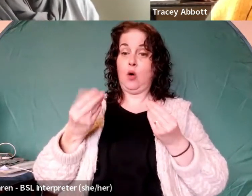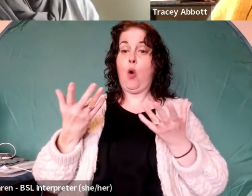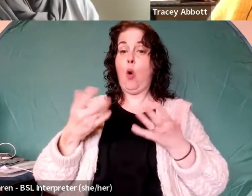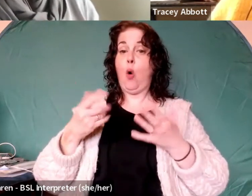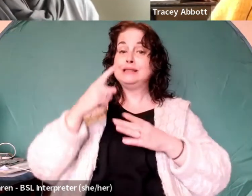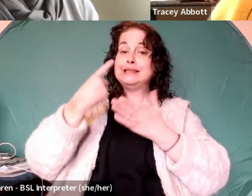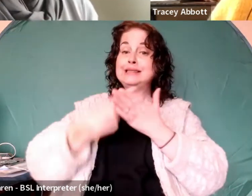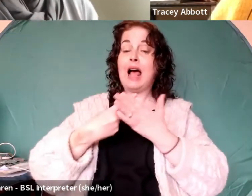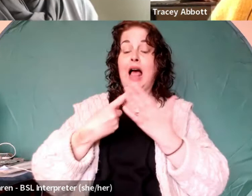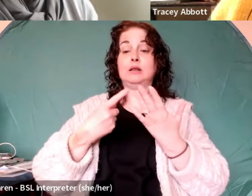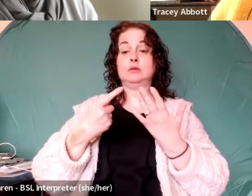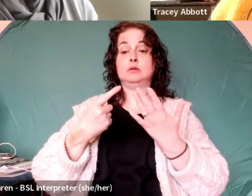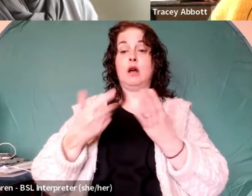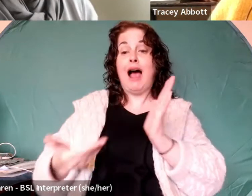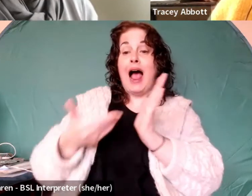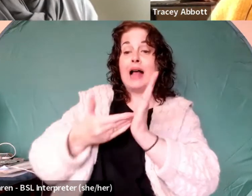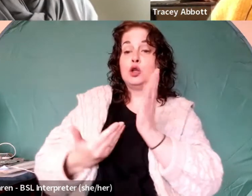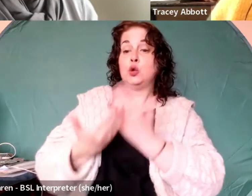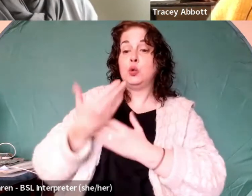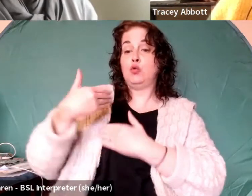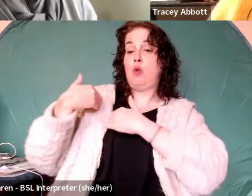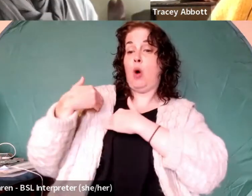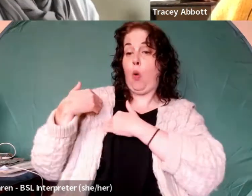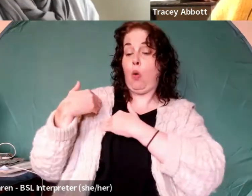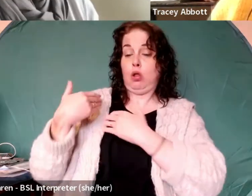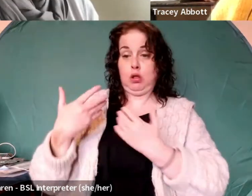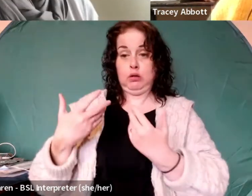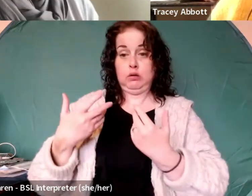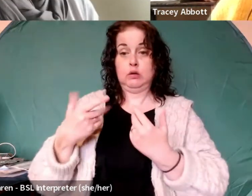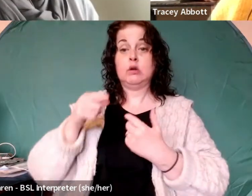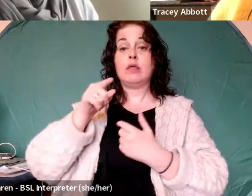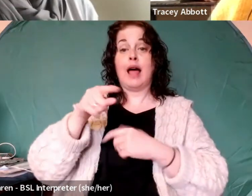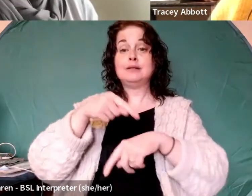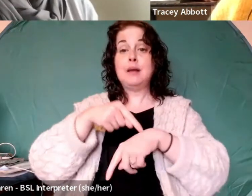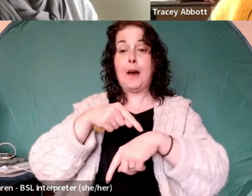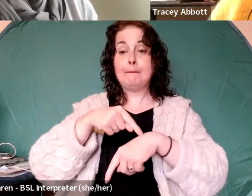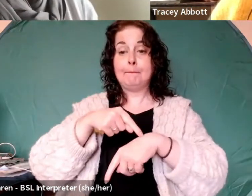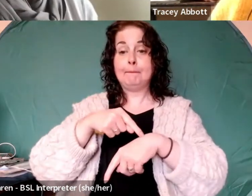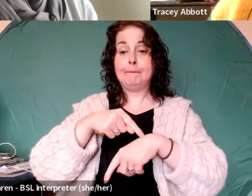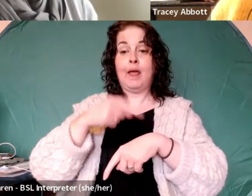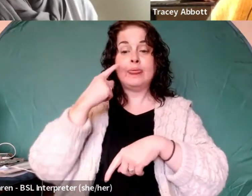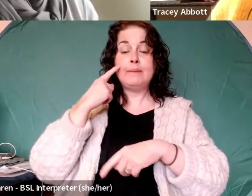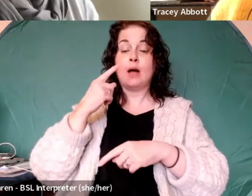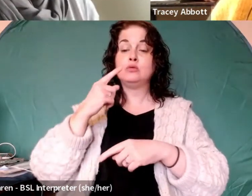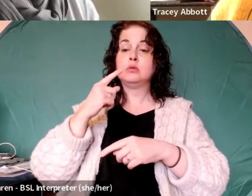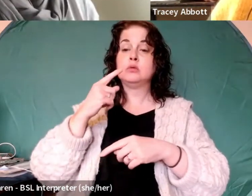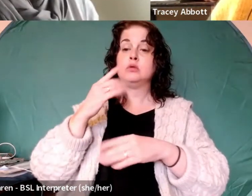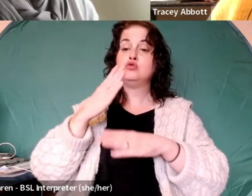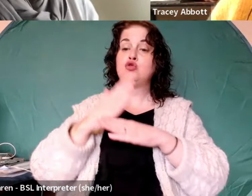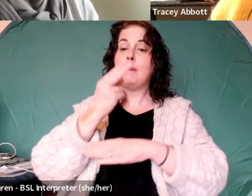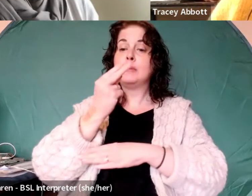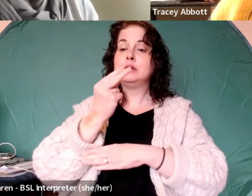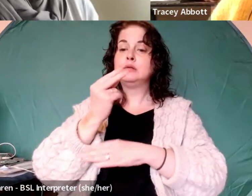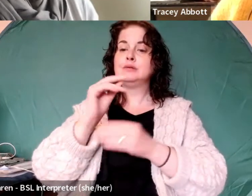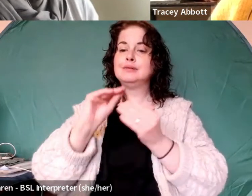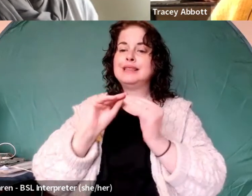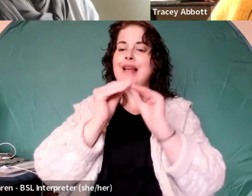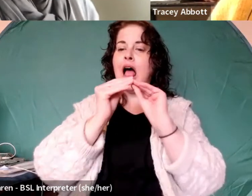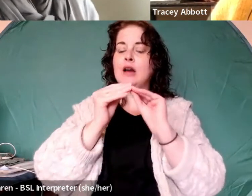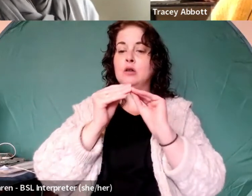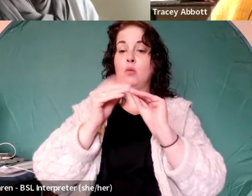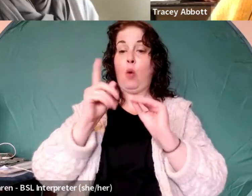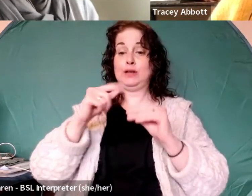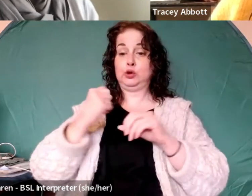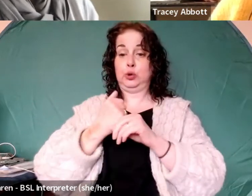deciding to add a new role to the organization. At that point, we're thinking about job design. And traditionally, what we do